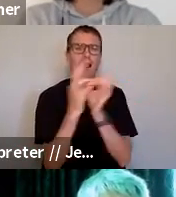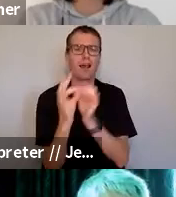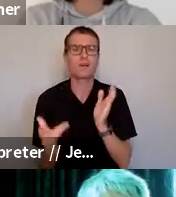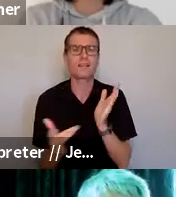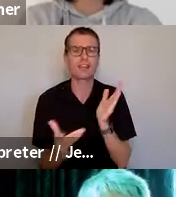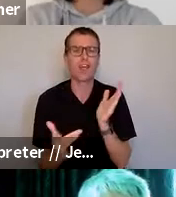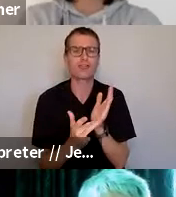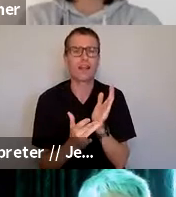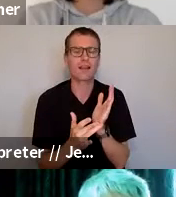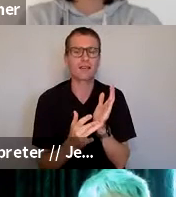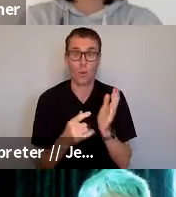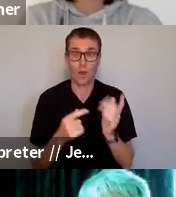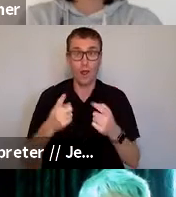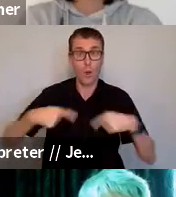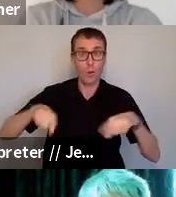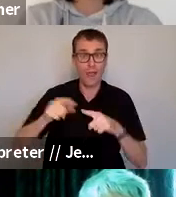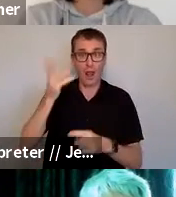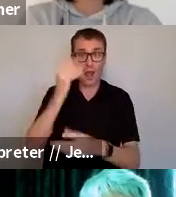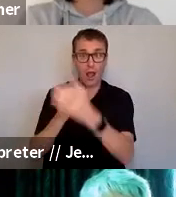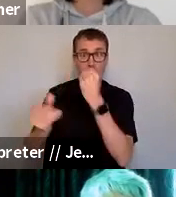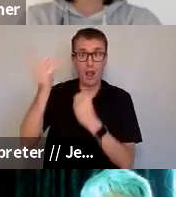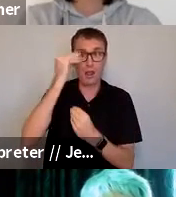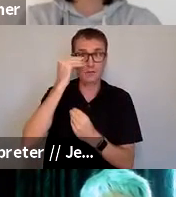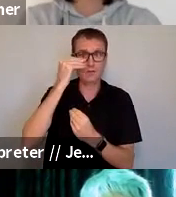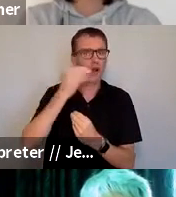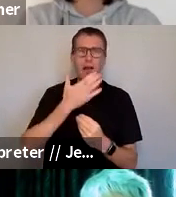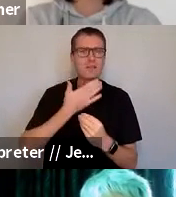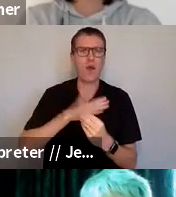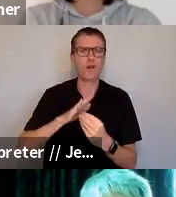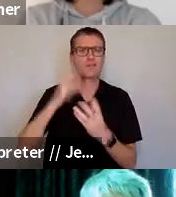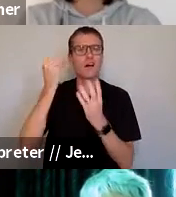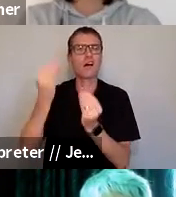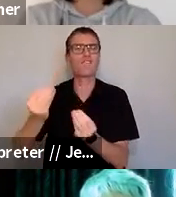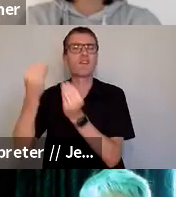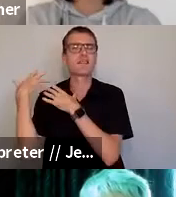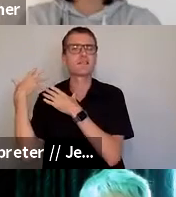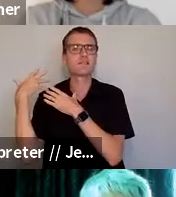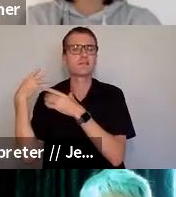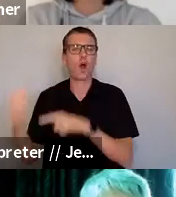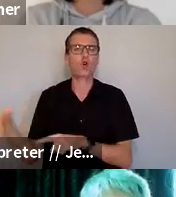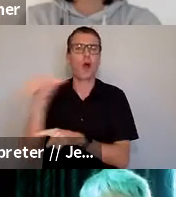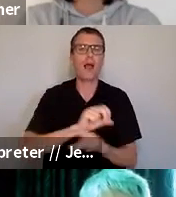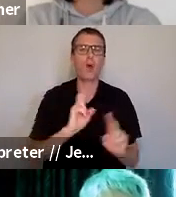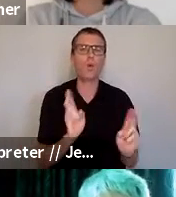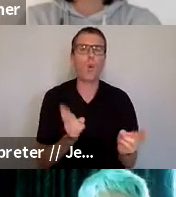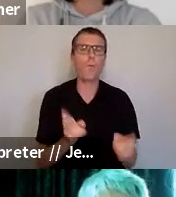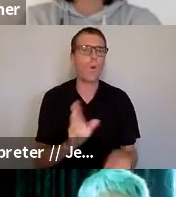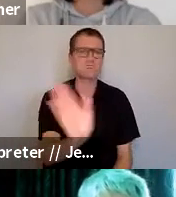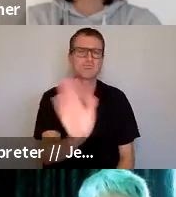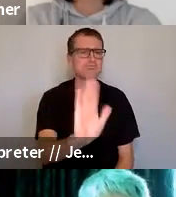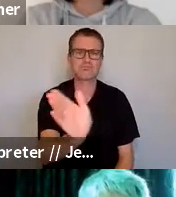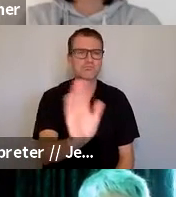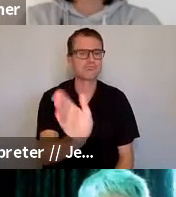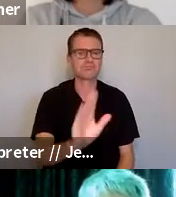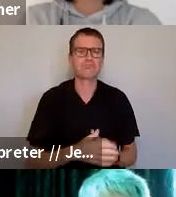now. So we're hoping that the better outreach that's happening, the uptake of